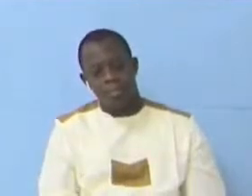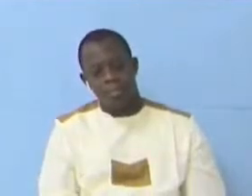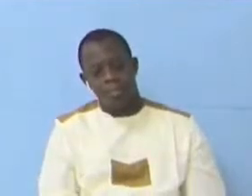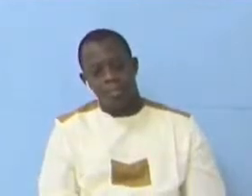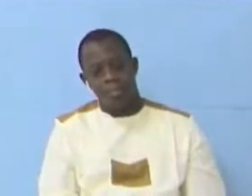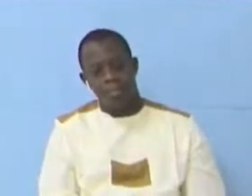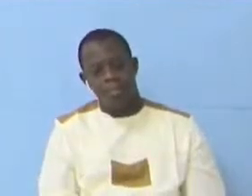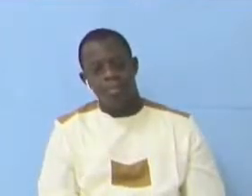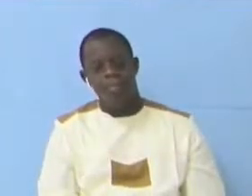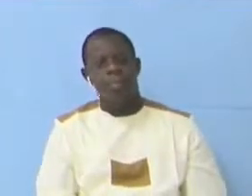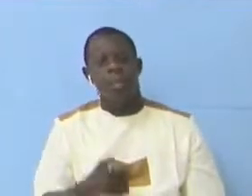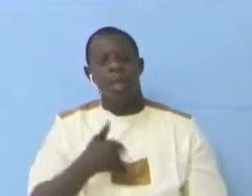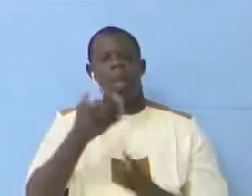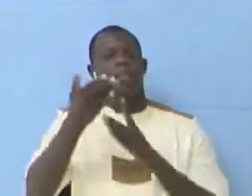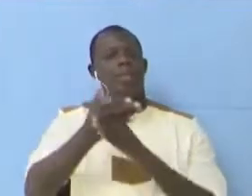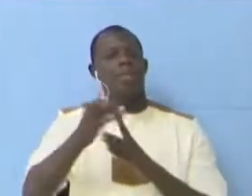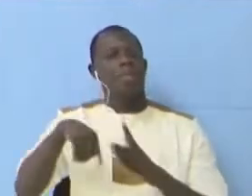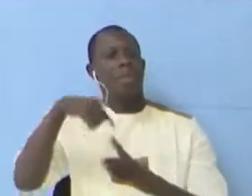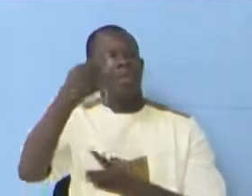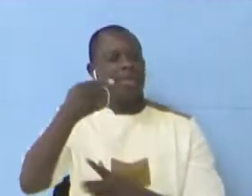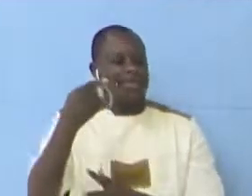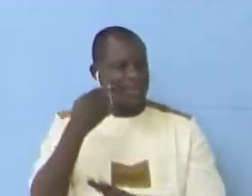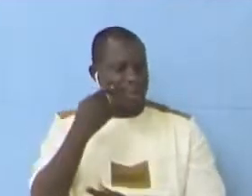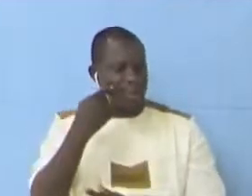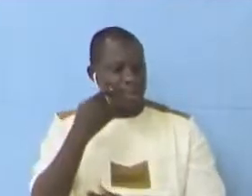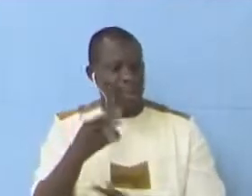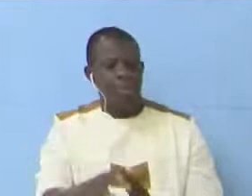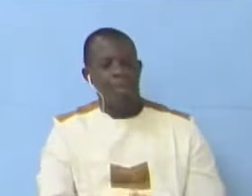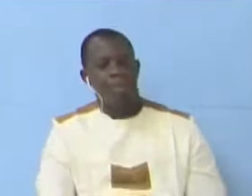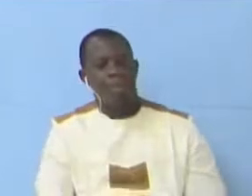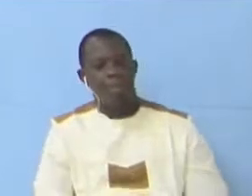I believe the following day,